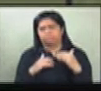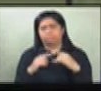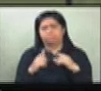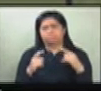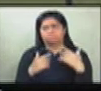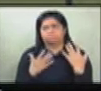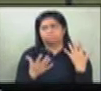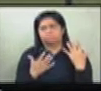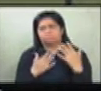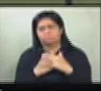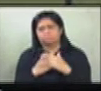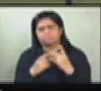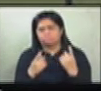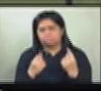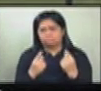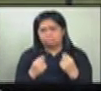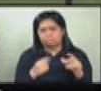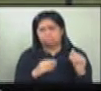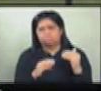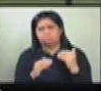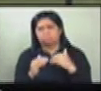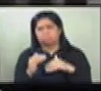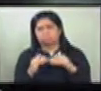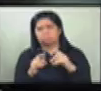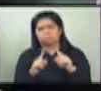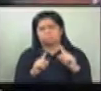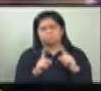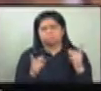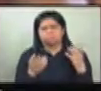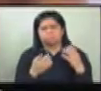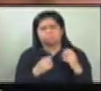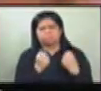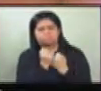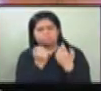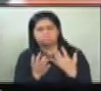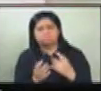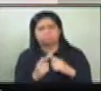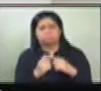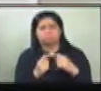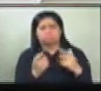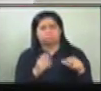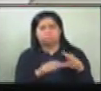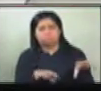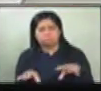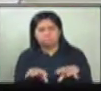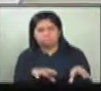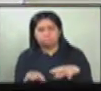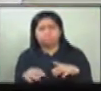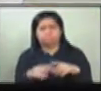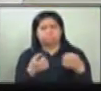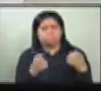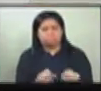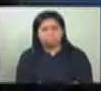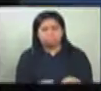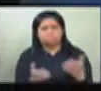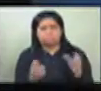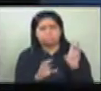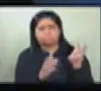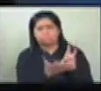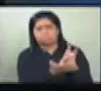be informing everybody that these are the sponsors, the base and the auxiliary, the events where it will be held.